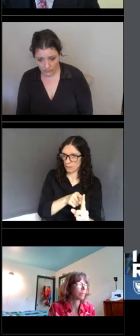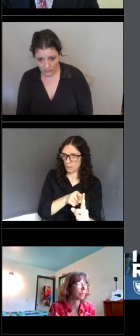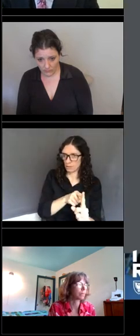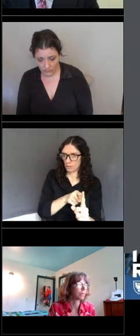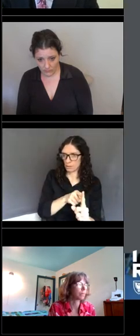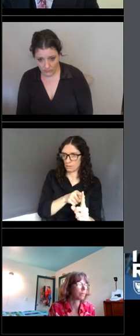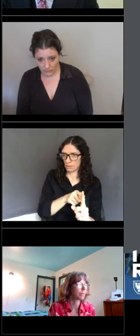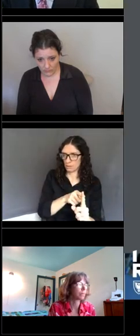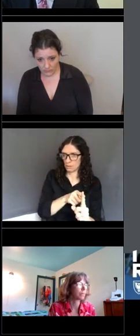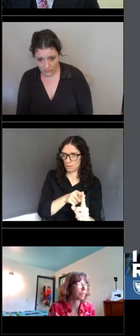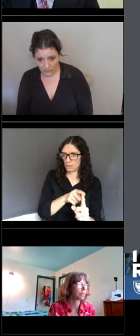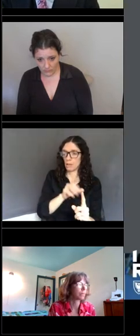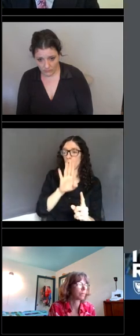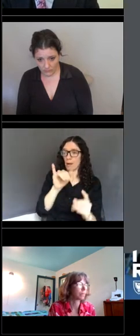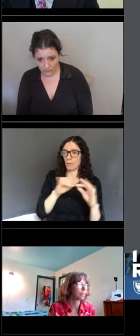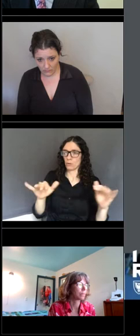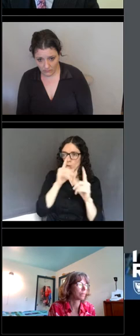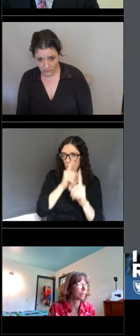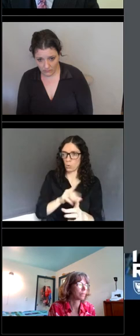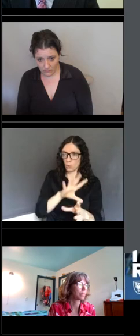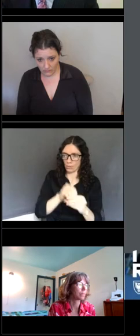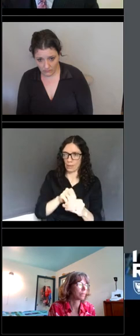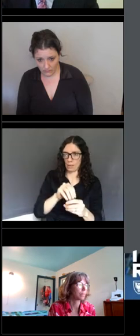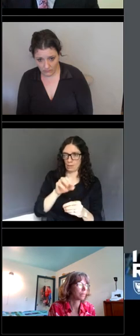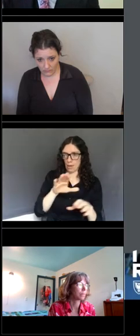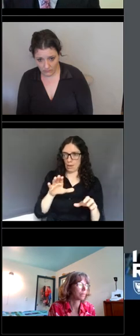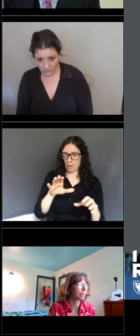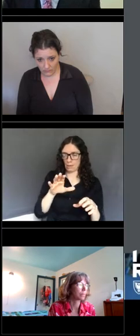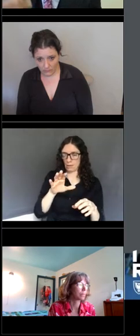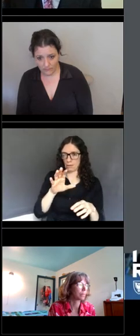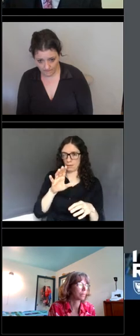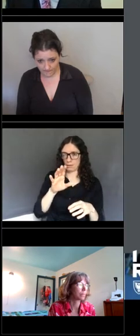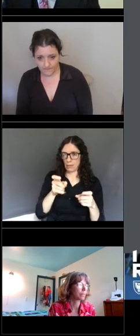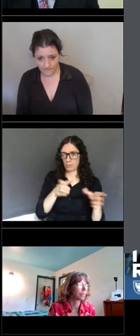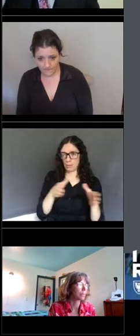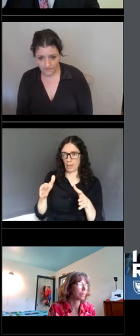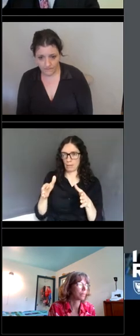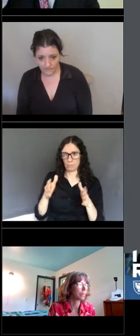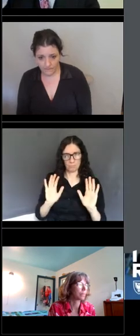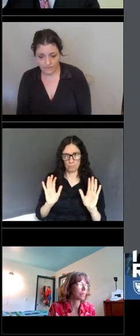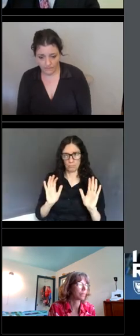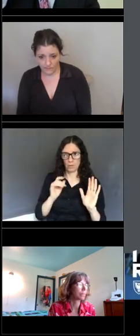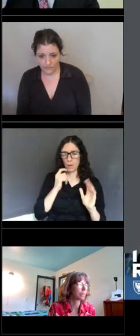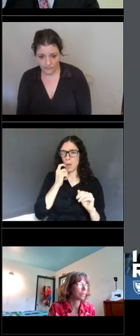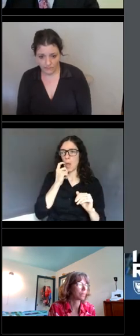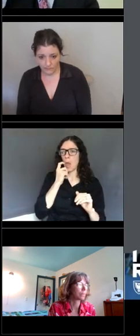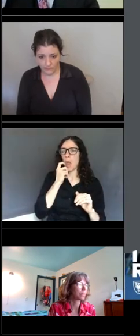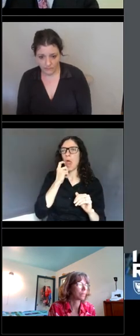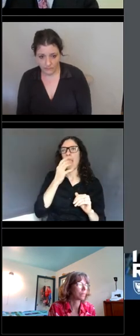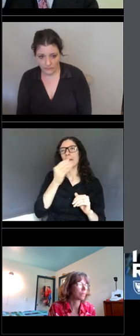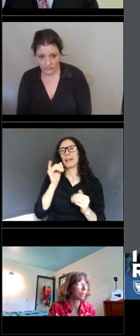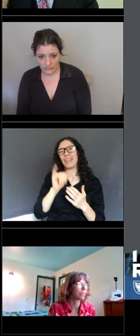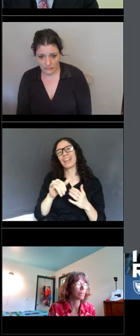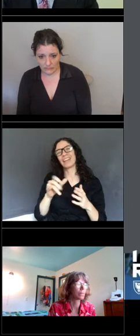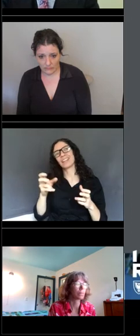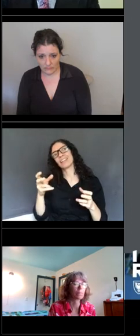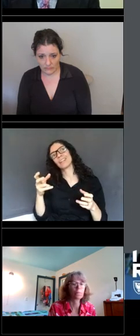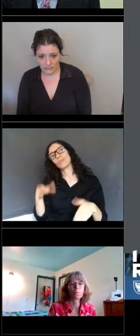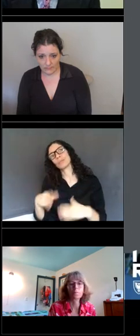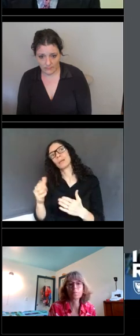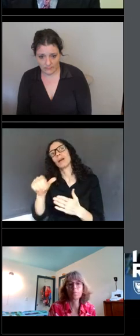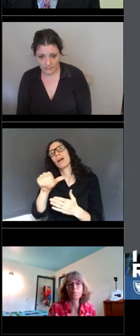outlined, which also, you know, leads to another conversation a little bit outside of the scope of my research on dealing